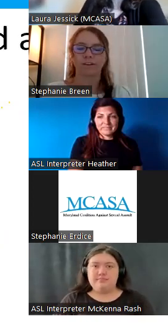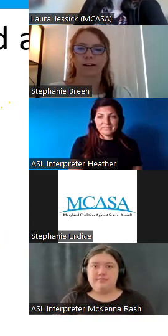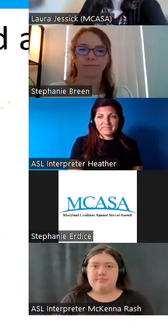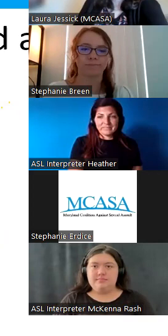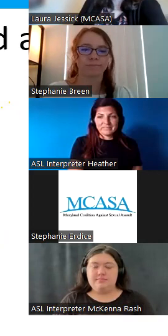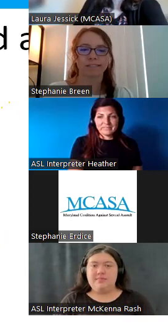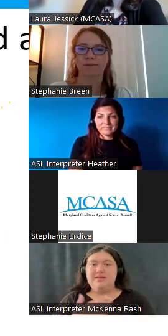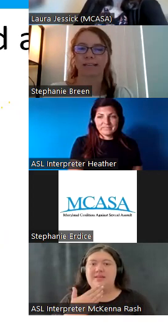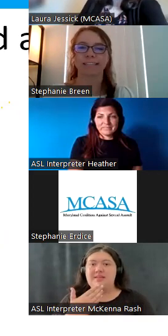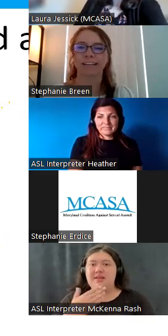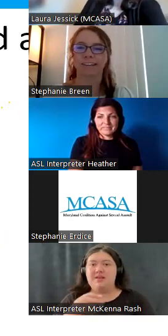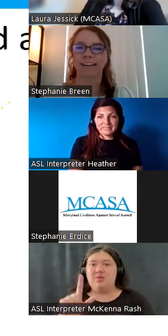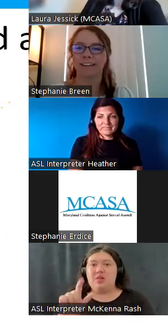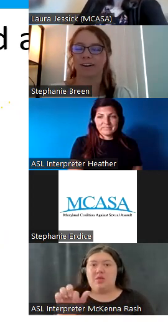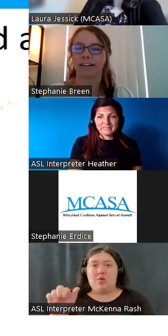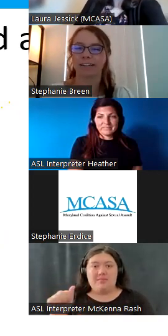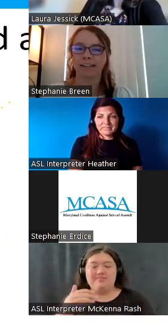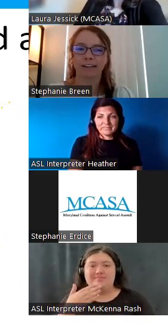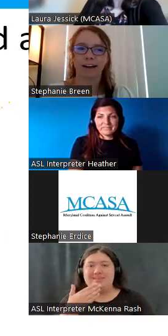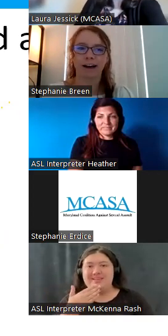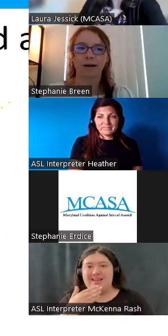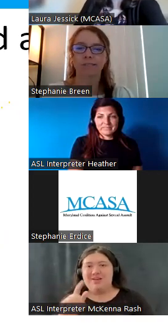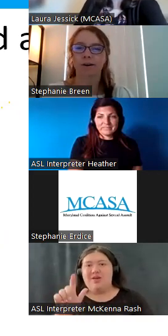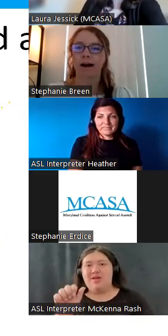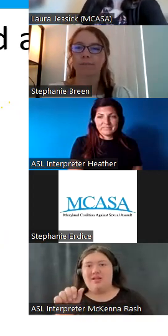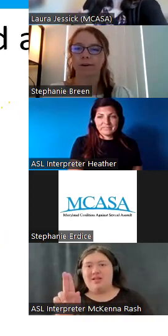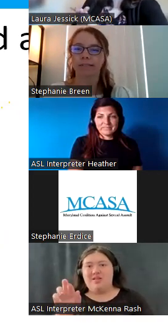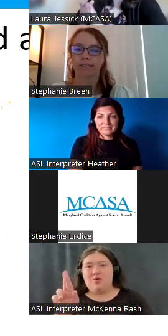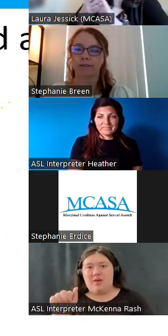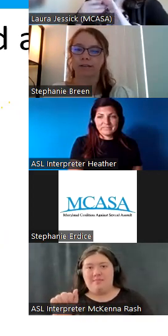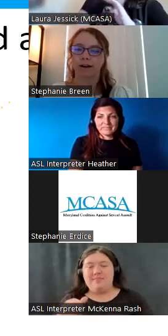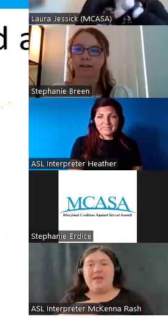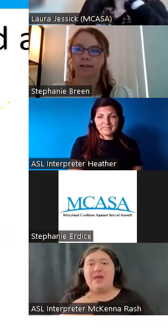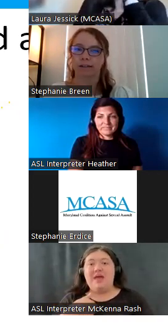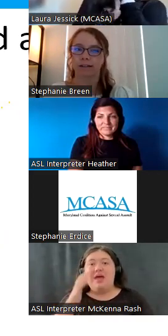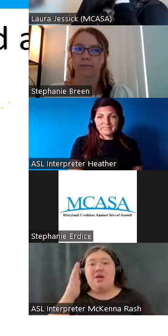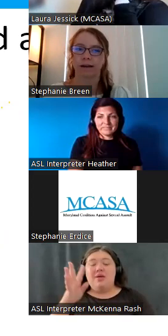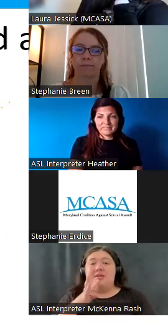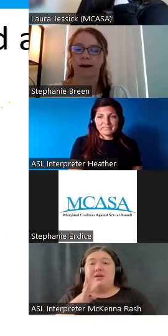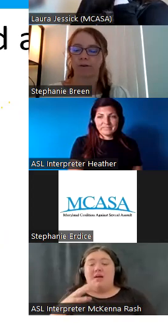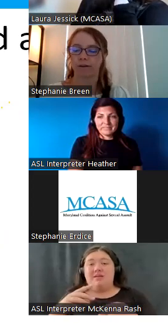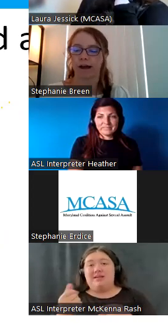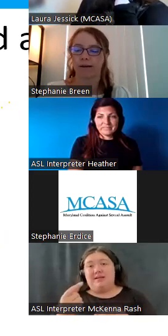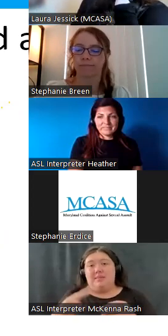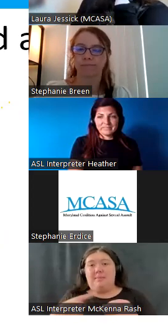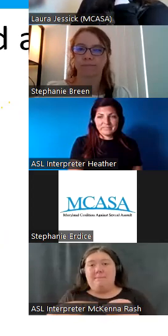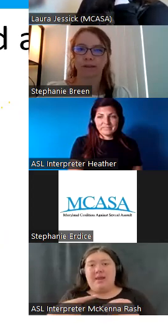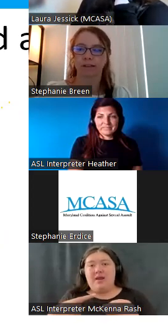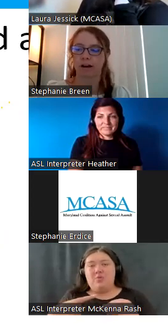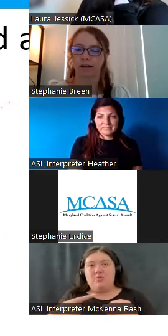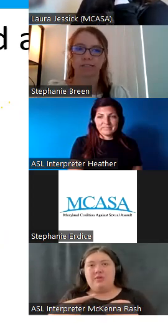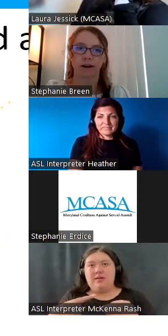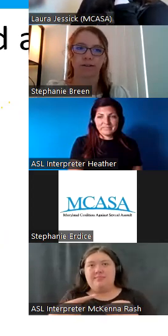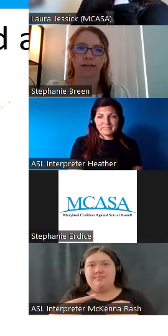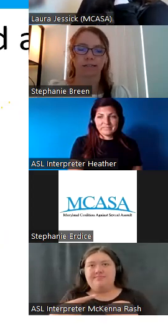Thank you, Laura. Sorry about that. Thank you, Laura. So I'm going to talk a little bit about